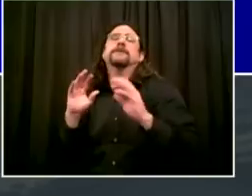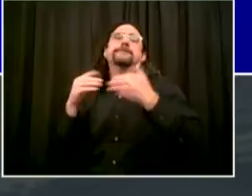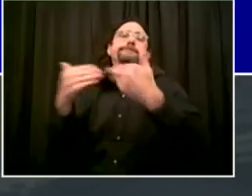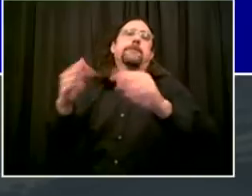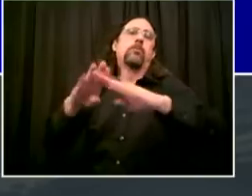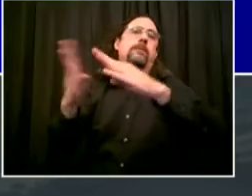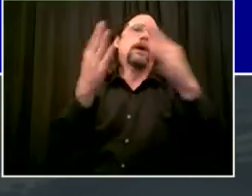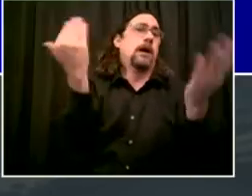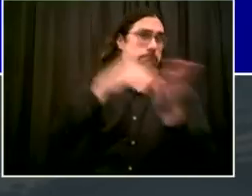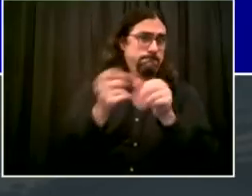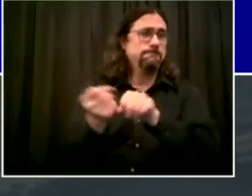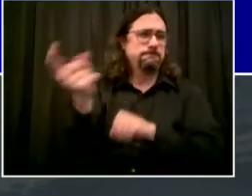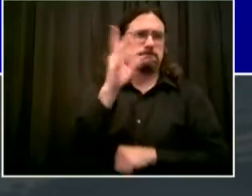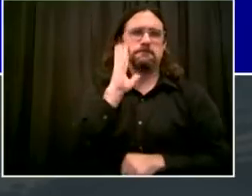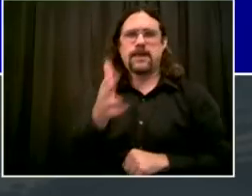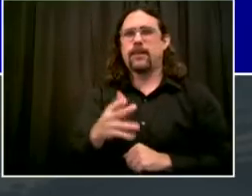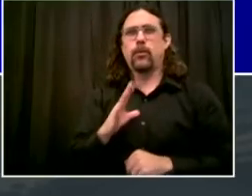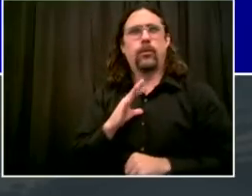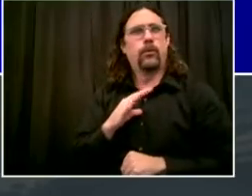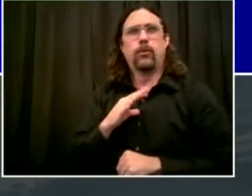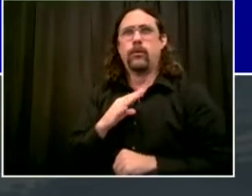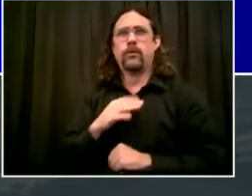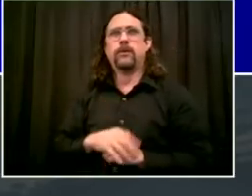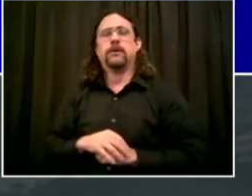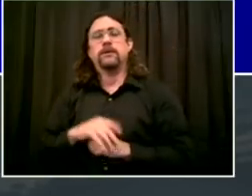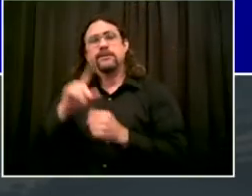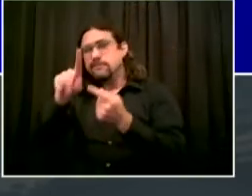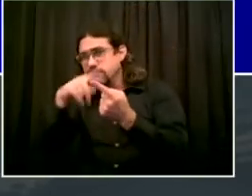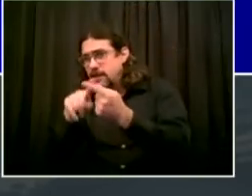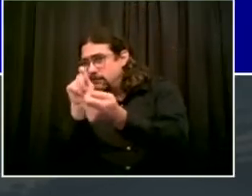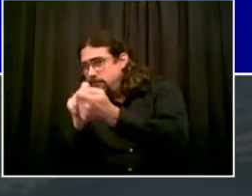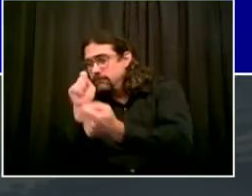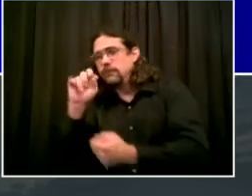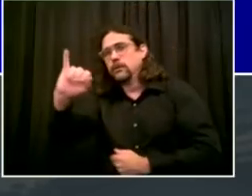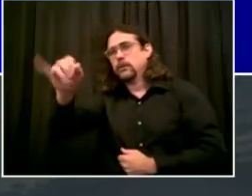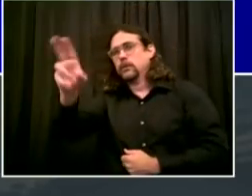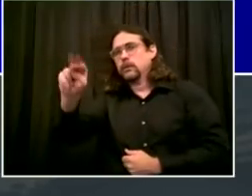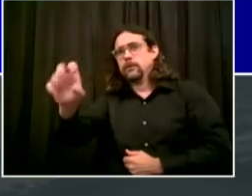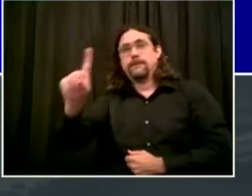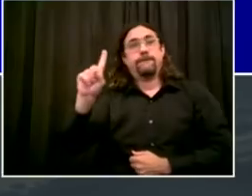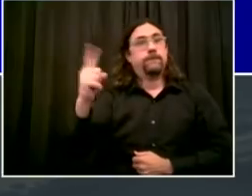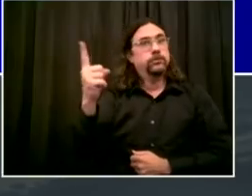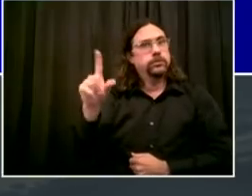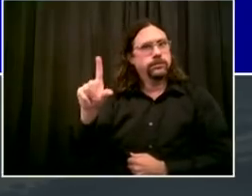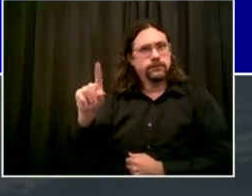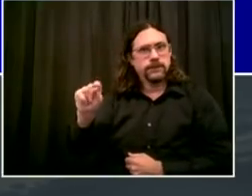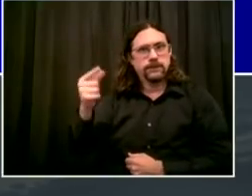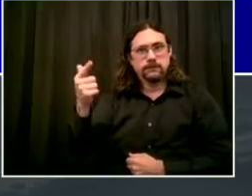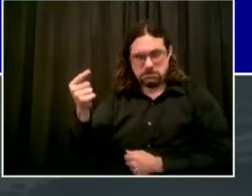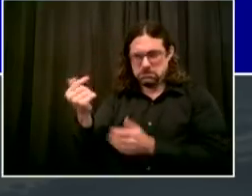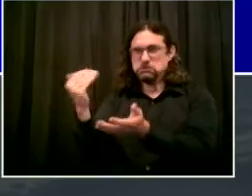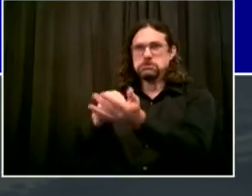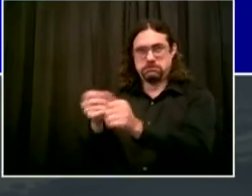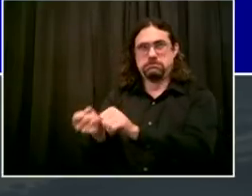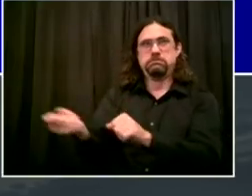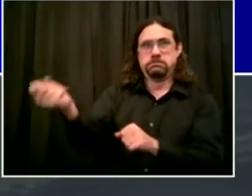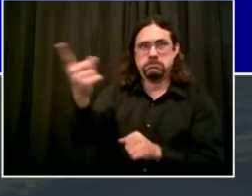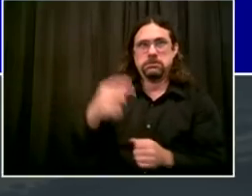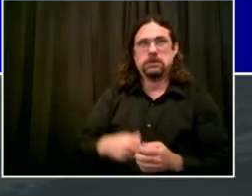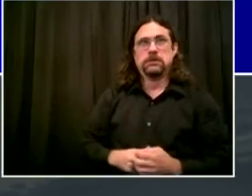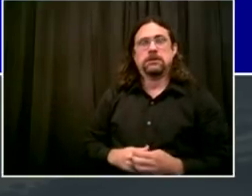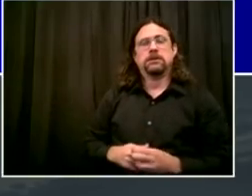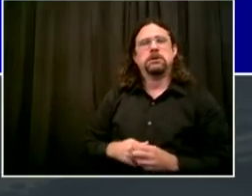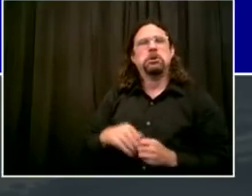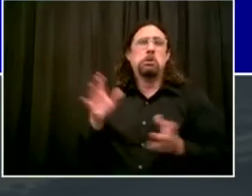now. And I just want to thank everyone in the restaurant industry for the way they fought back. I want to thank all the